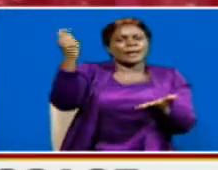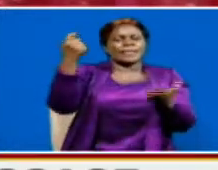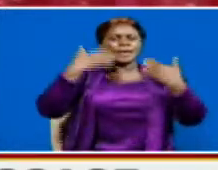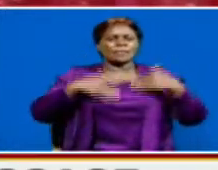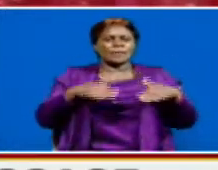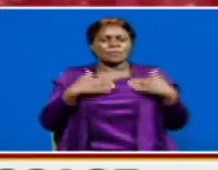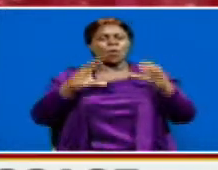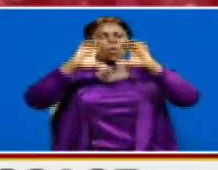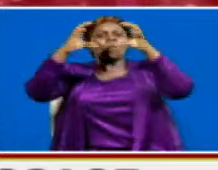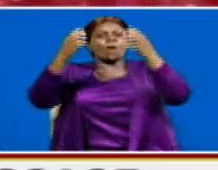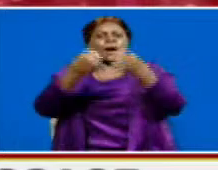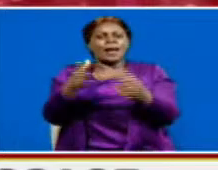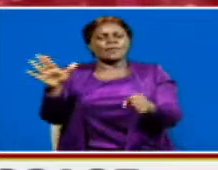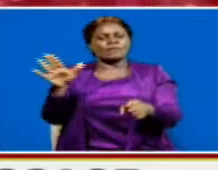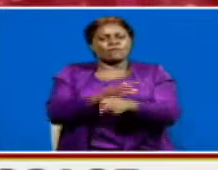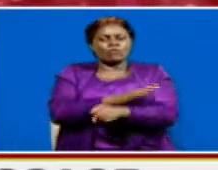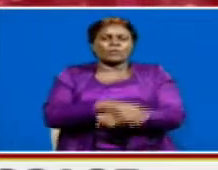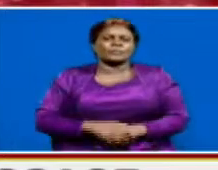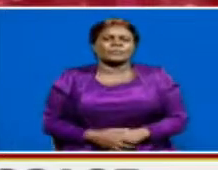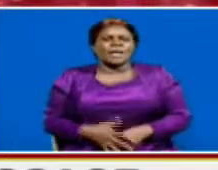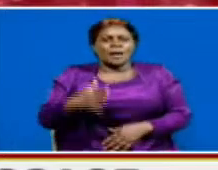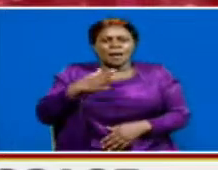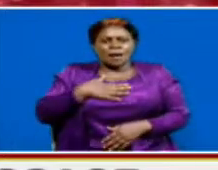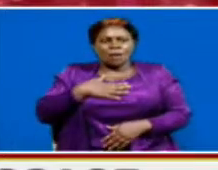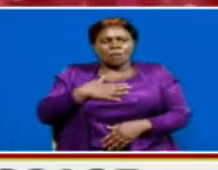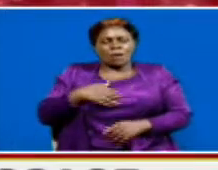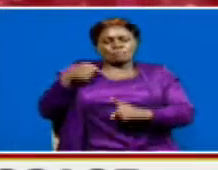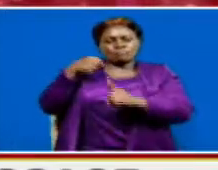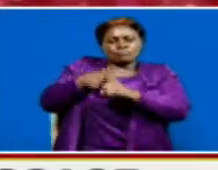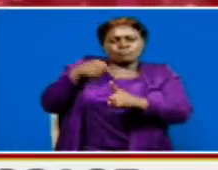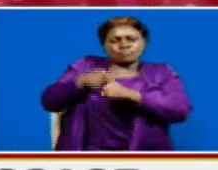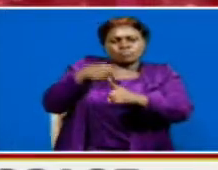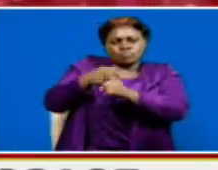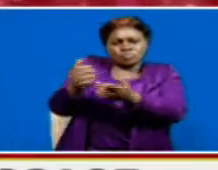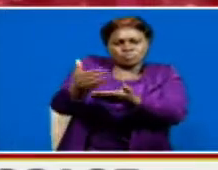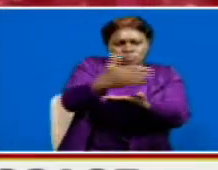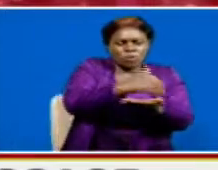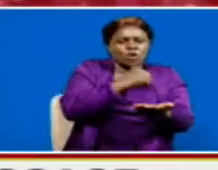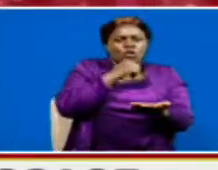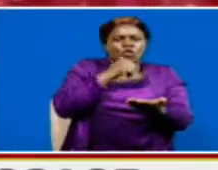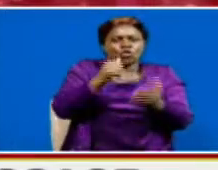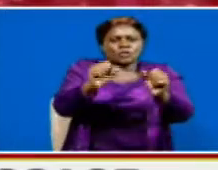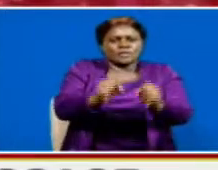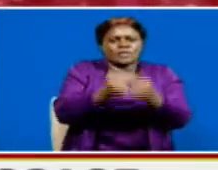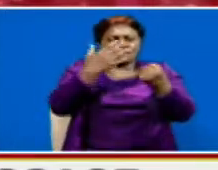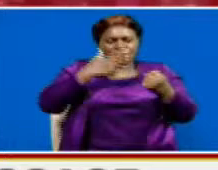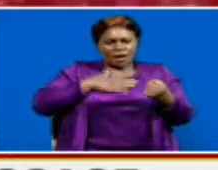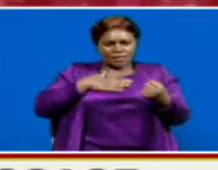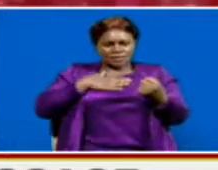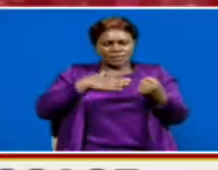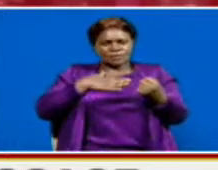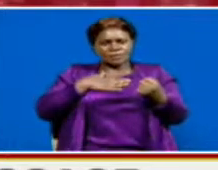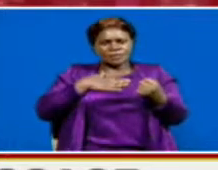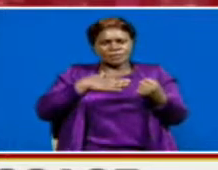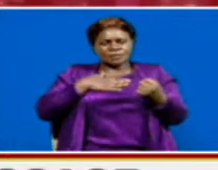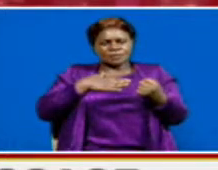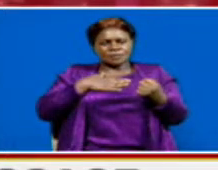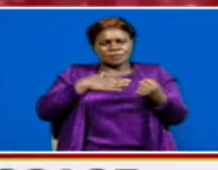Kenyans globally. Our collective efforts have not only rescued us